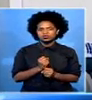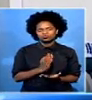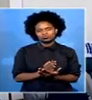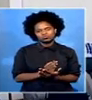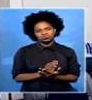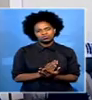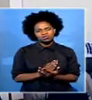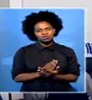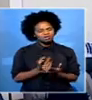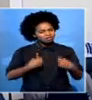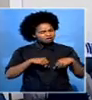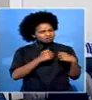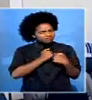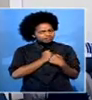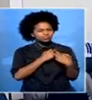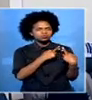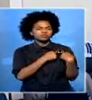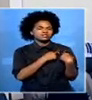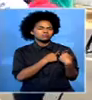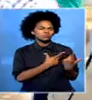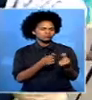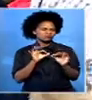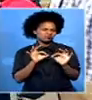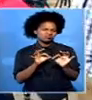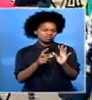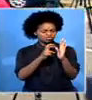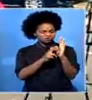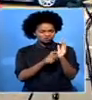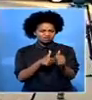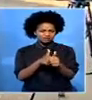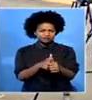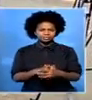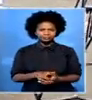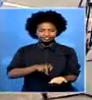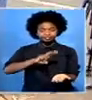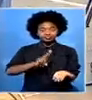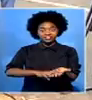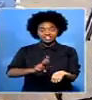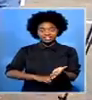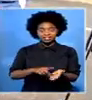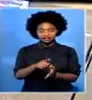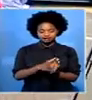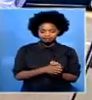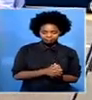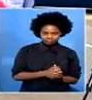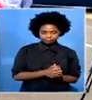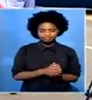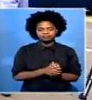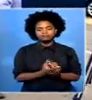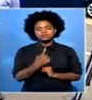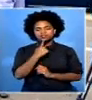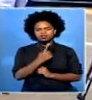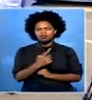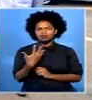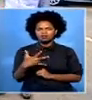should take it upon ourselves to do the correct things on the road. The Bavenda reiterated a popular sentiment that Chabane